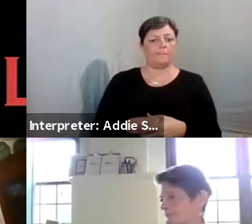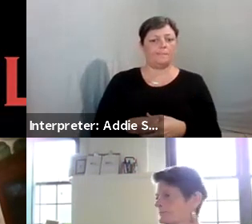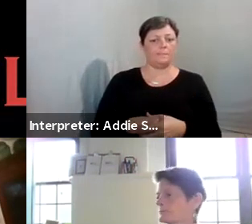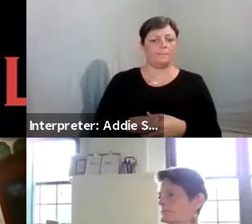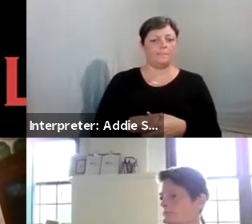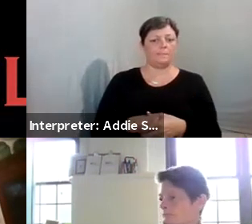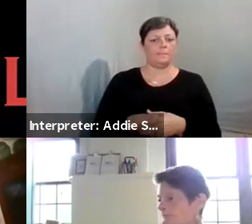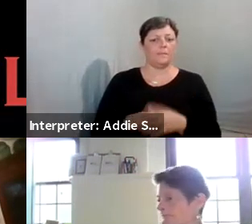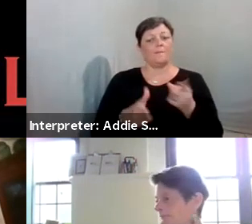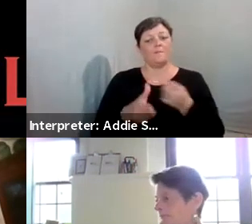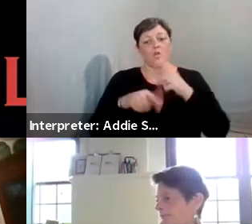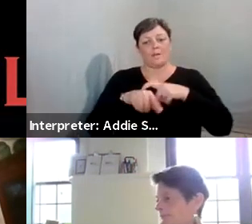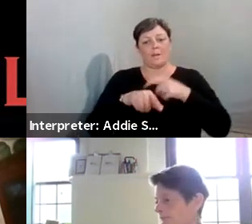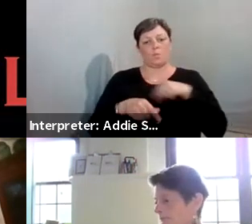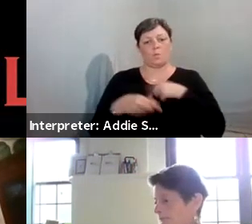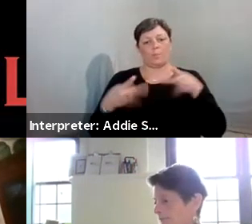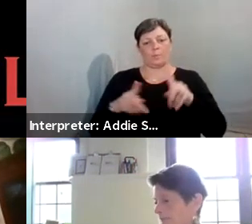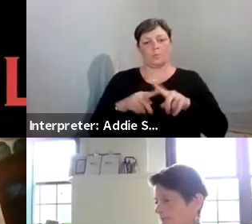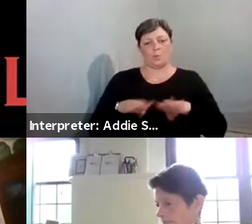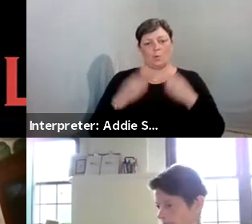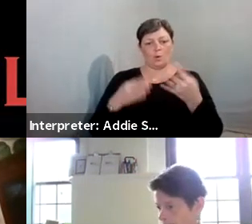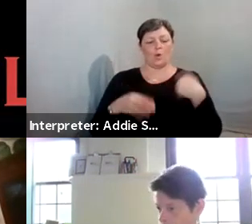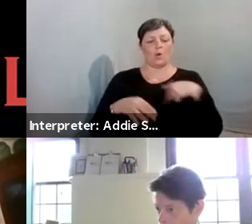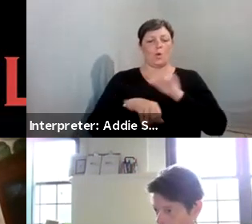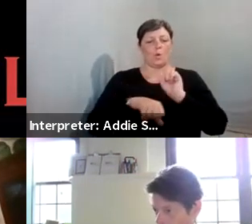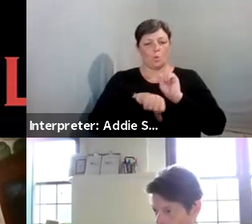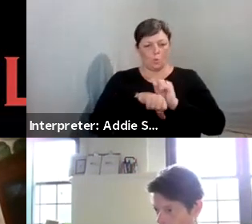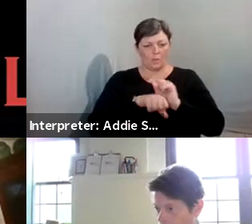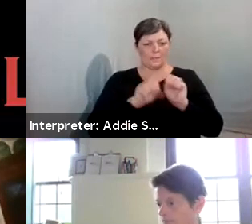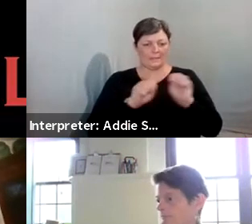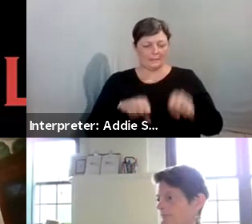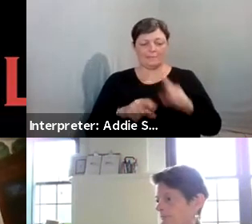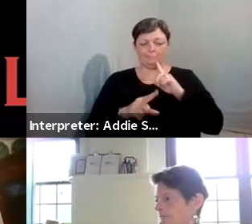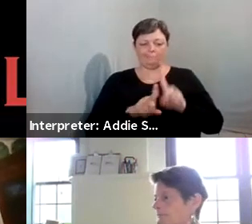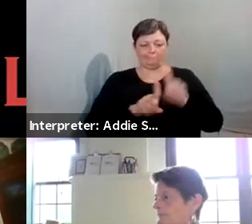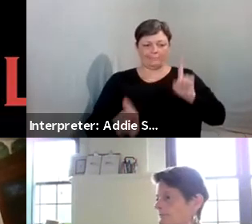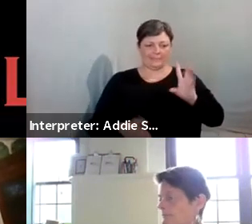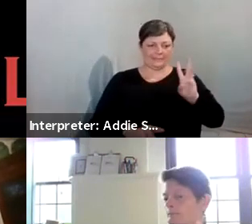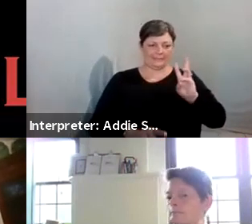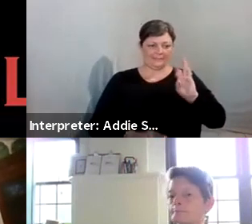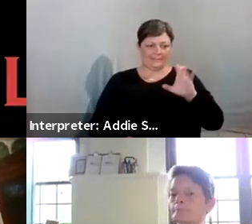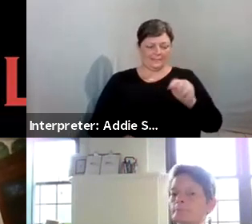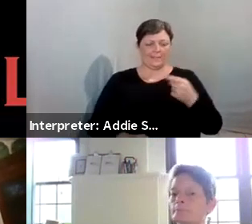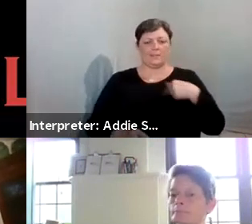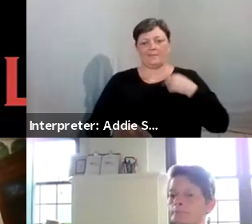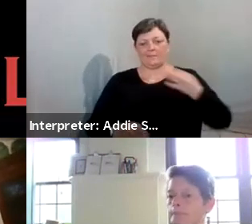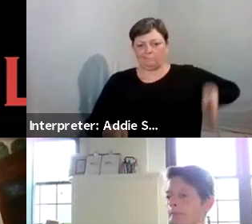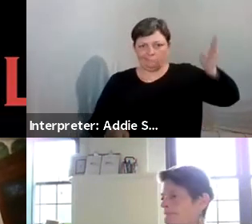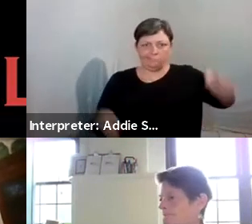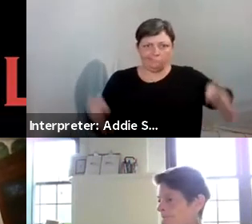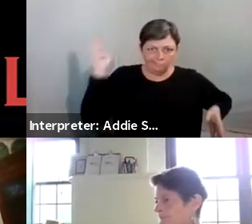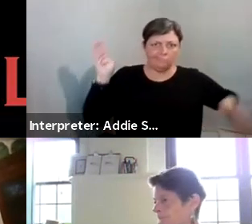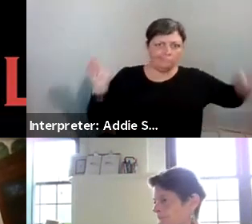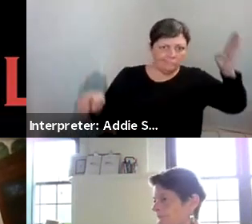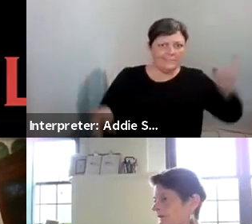the first time we were allowed to reopen. So our workstations are 6 feet apart. We put up a lot of glass partitions, even though